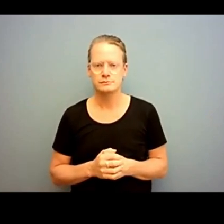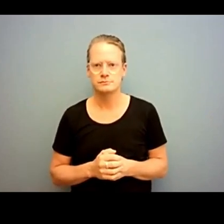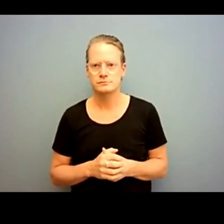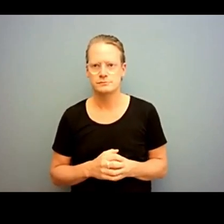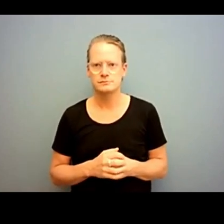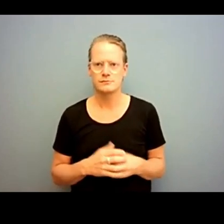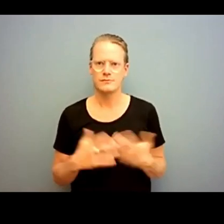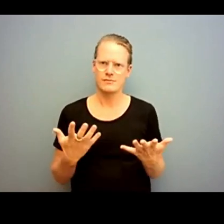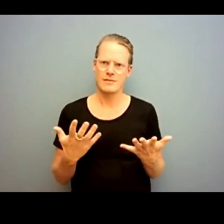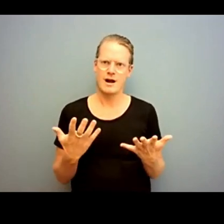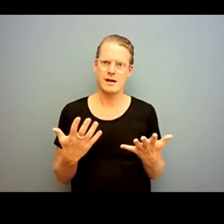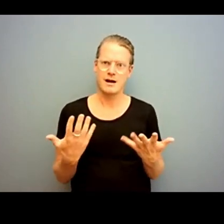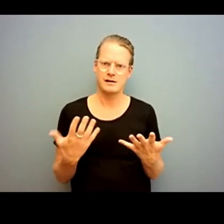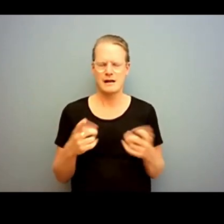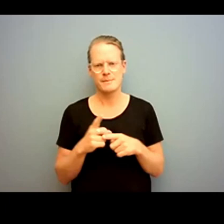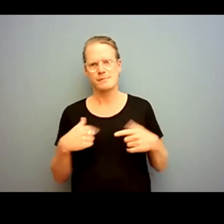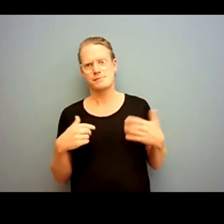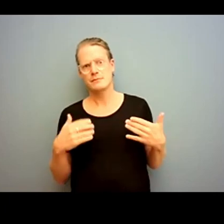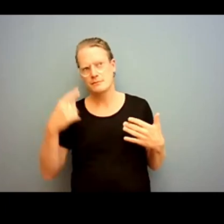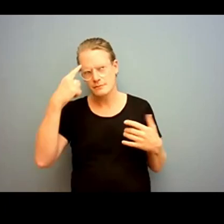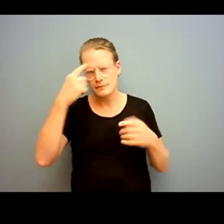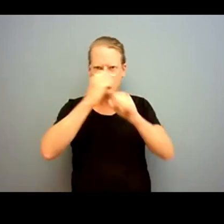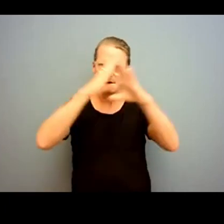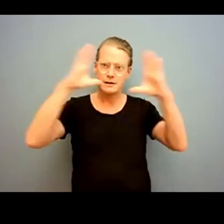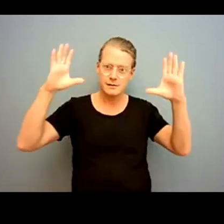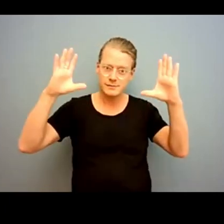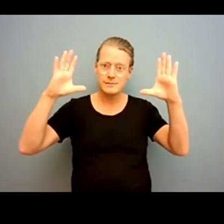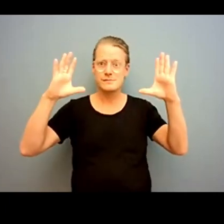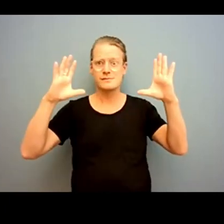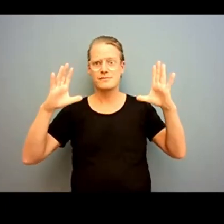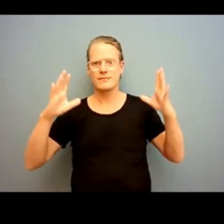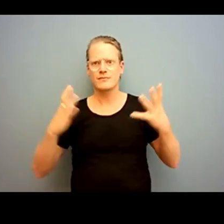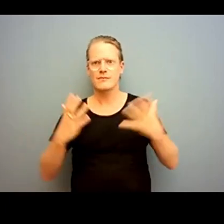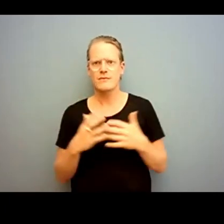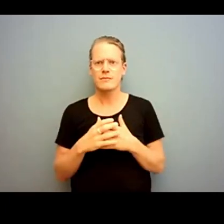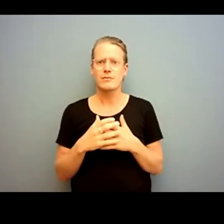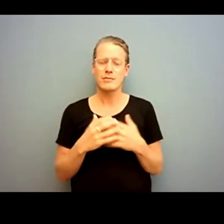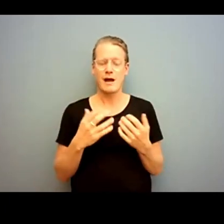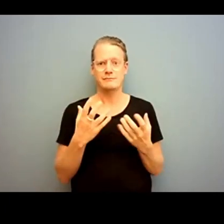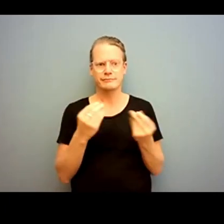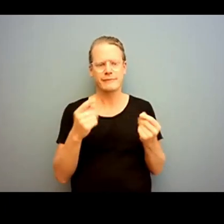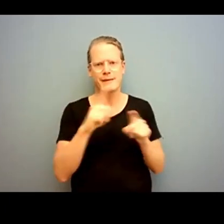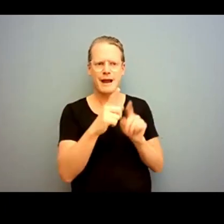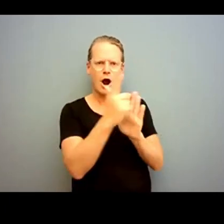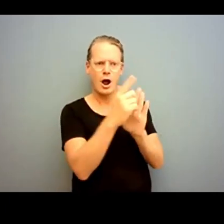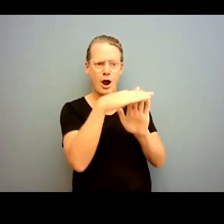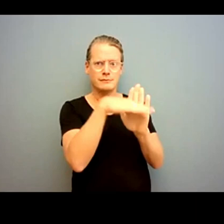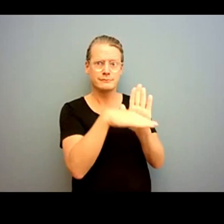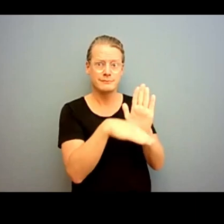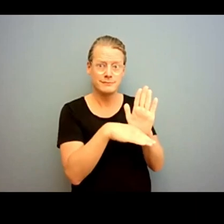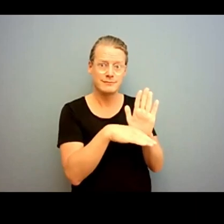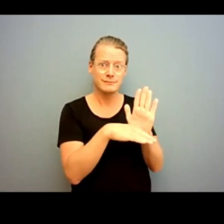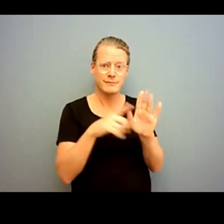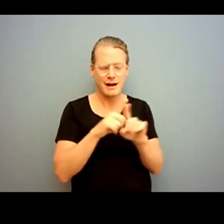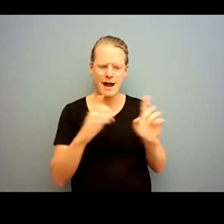it, most equality law is about providing a platform to test whether one group